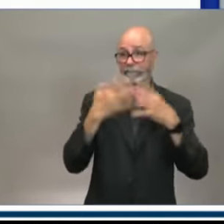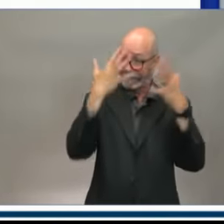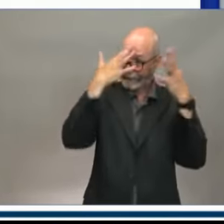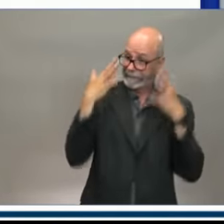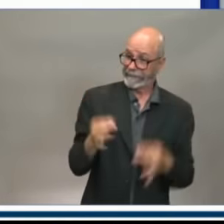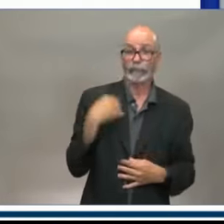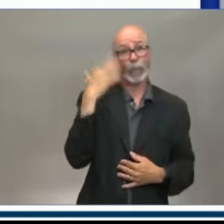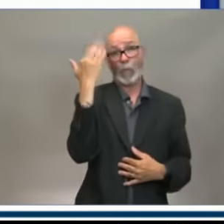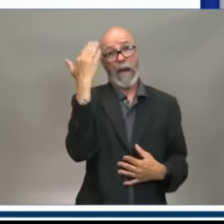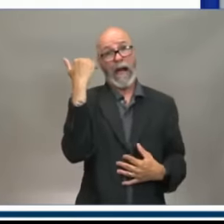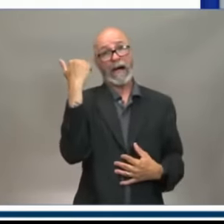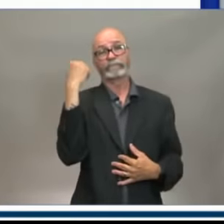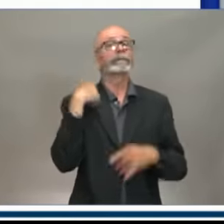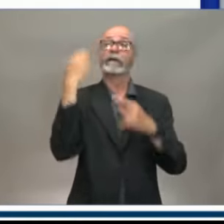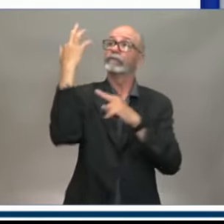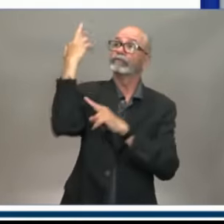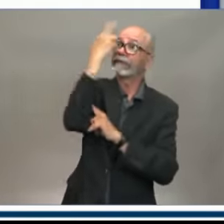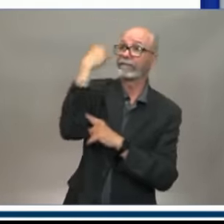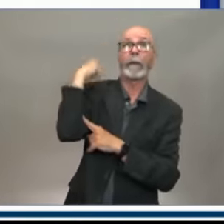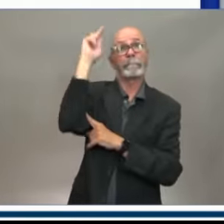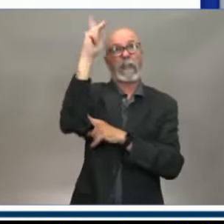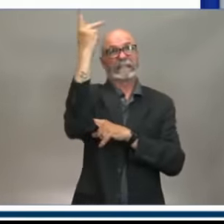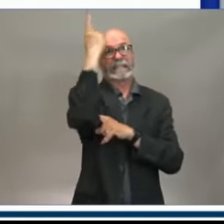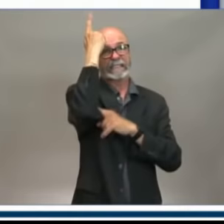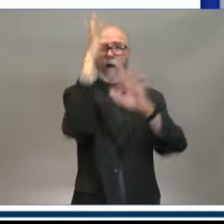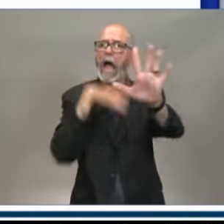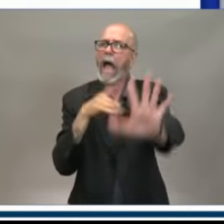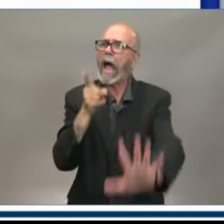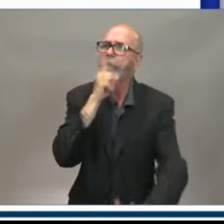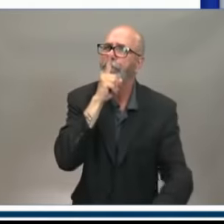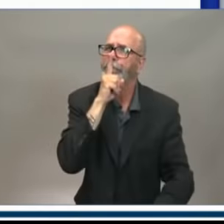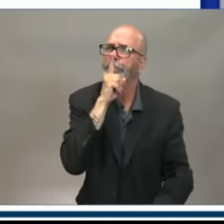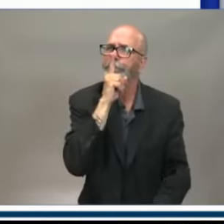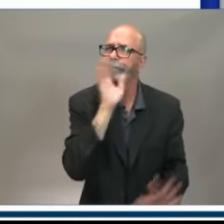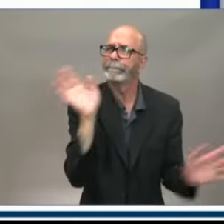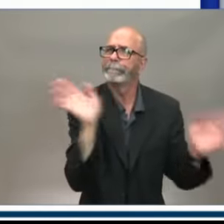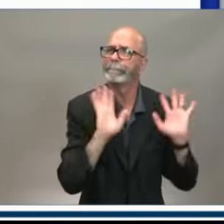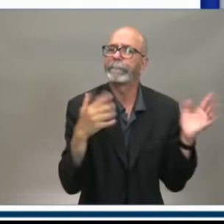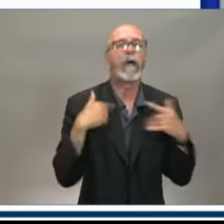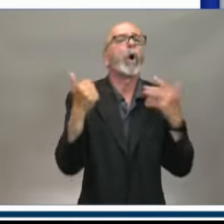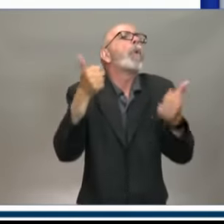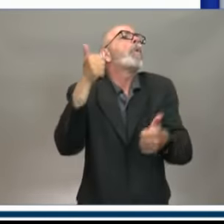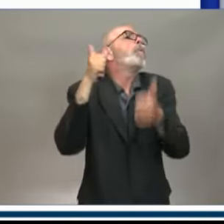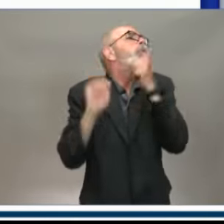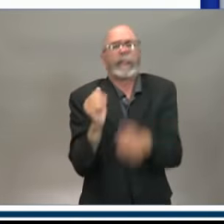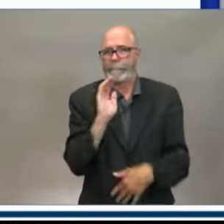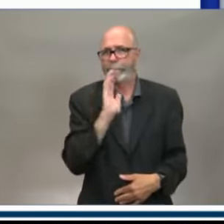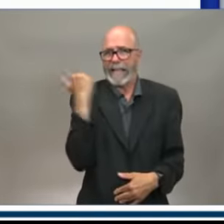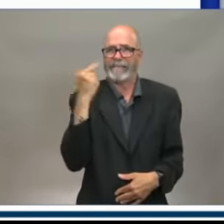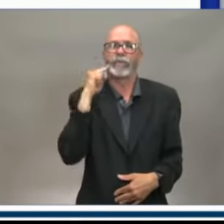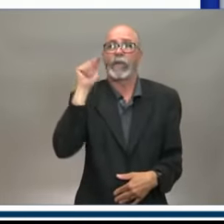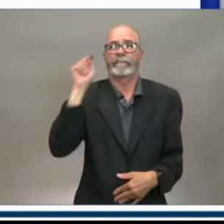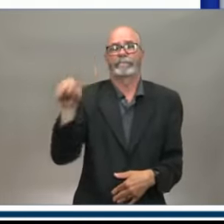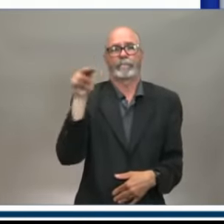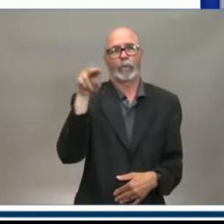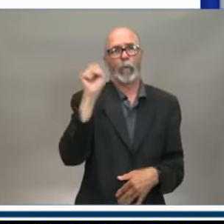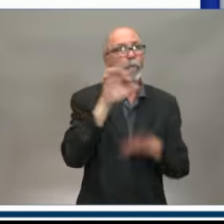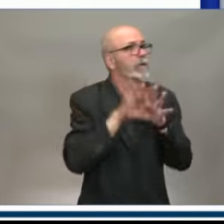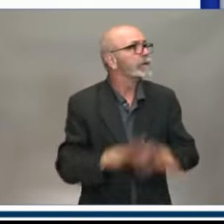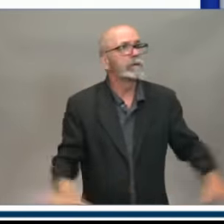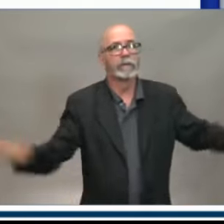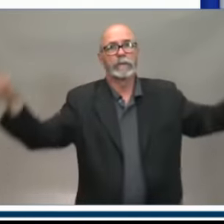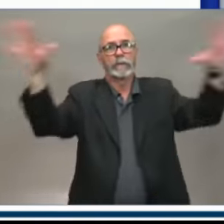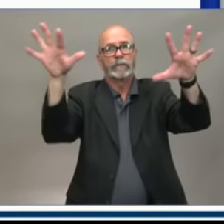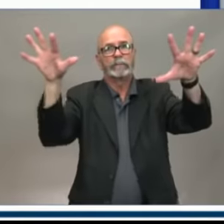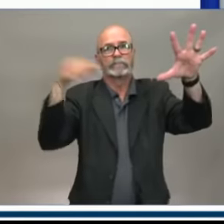way out. And Nova Scotians will make their decision on whether I should return as their government. They get a chance to do that. So I will never make a decision